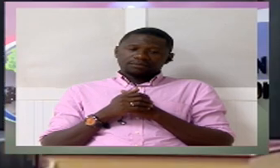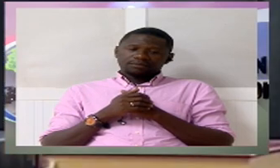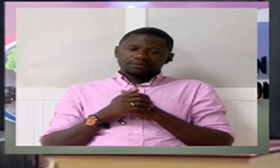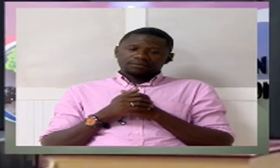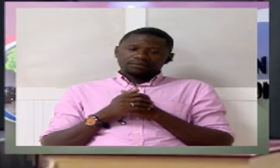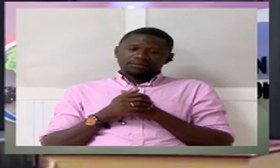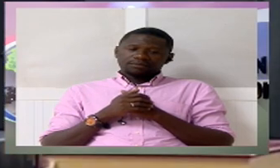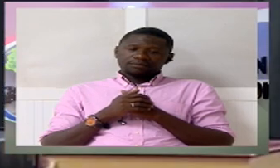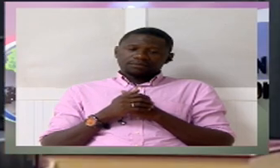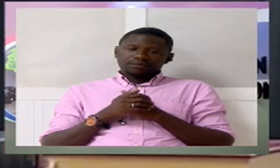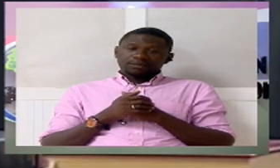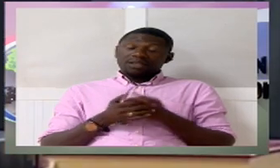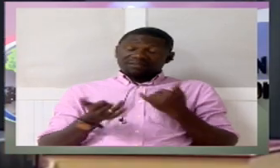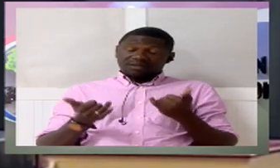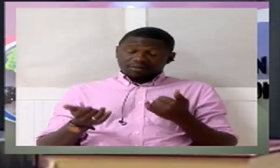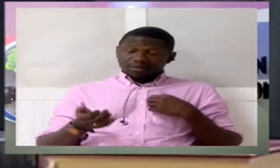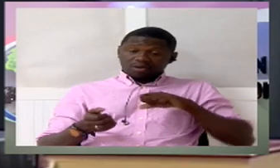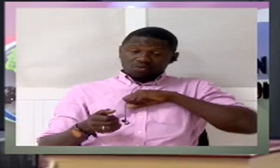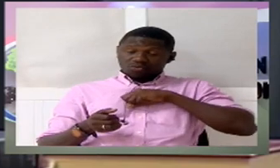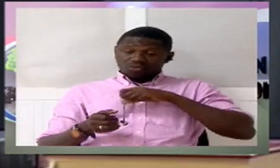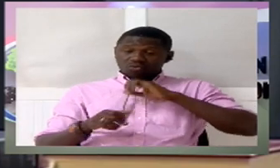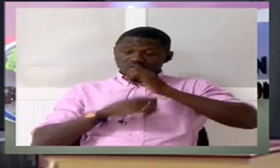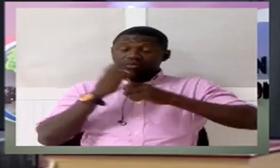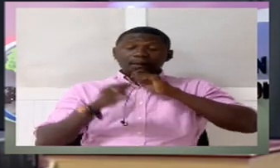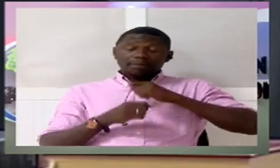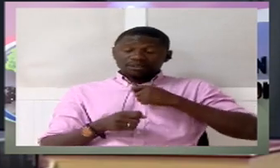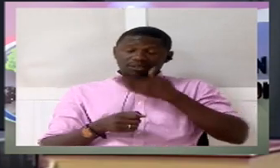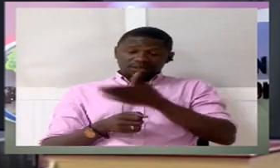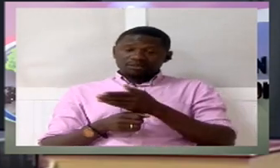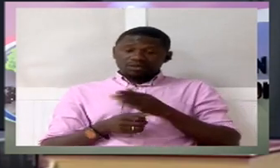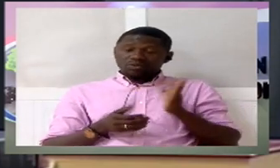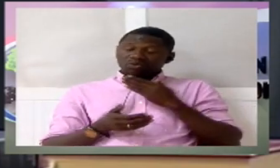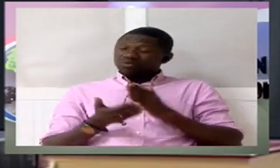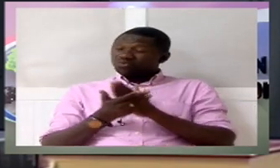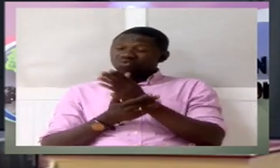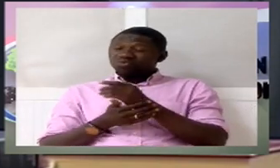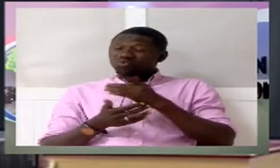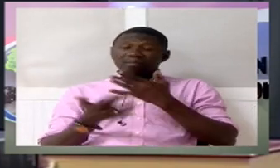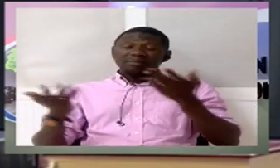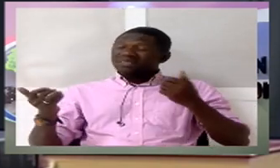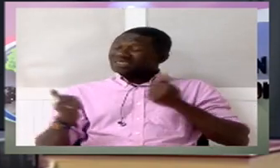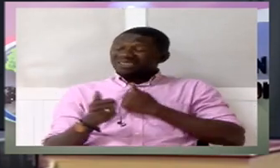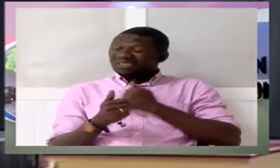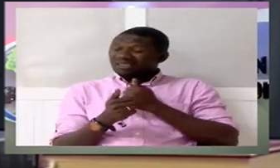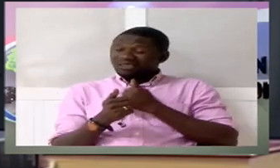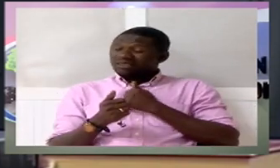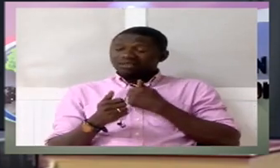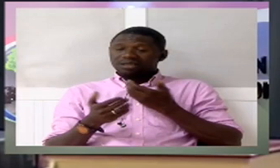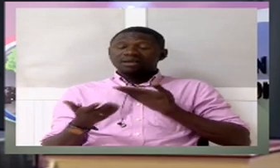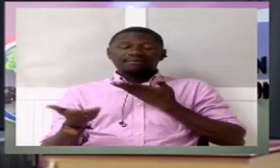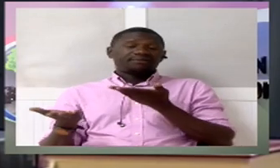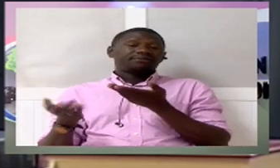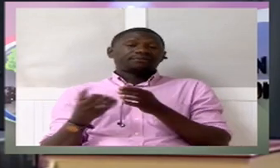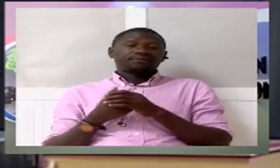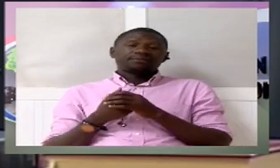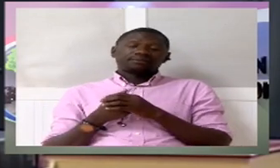Even my present husband. Hani sainte mbe futurin kewo meye. Went through a lot of threats. Ata fango ku jamale so mialan ko e si